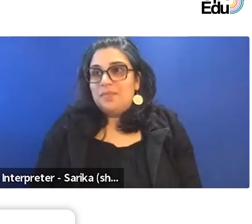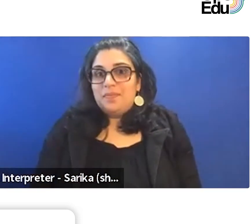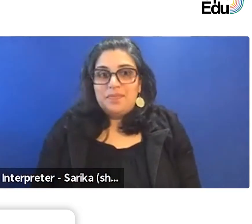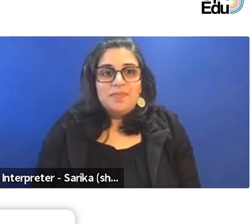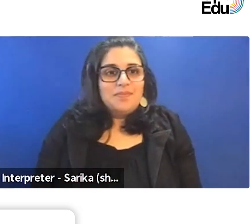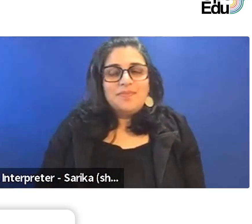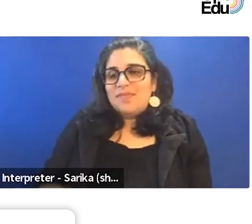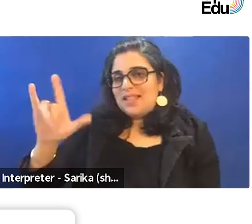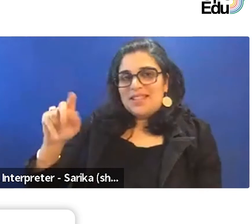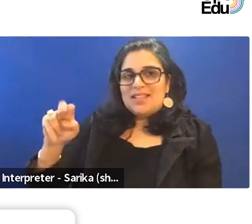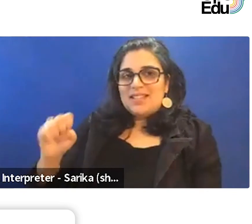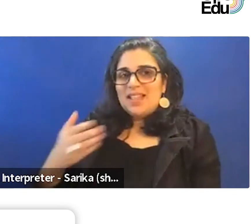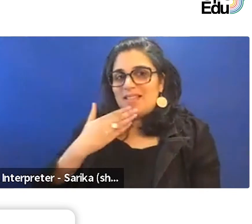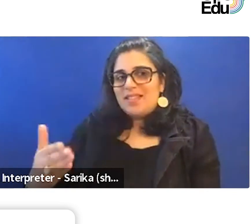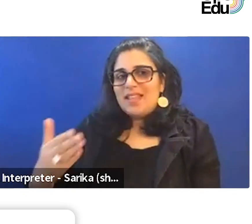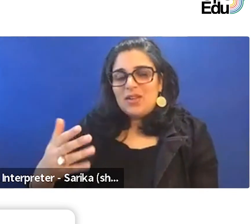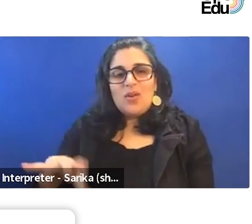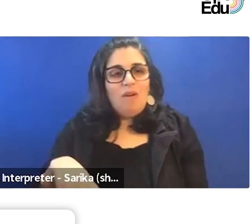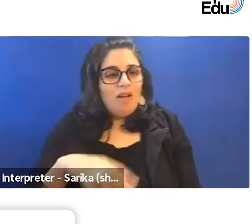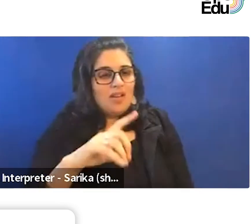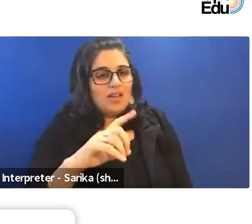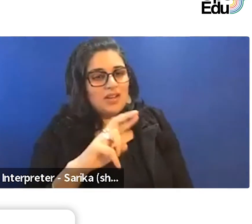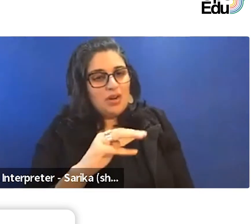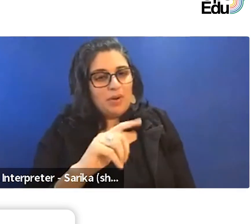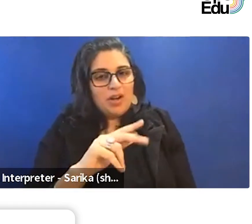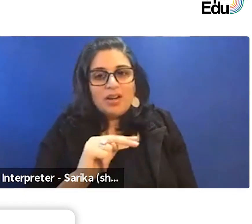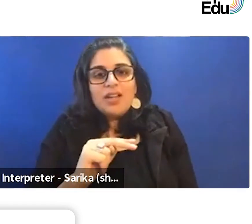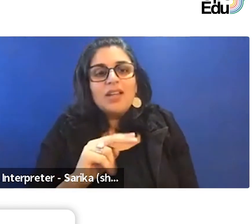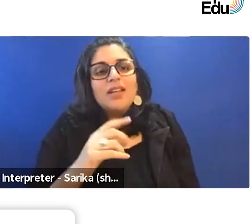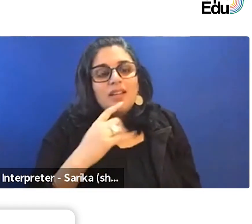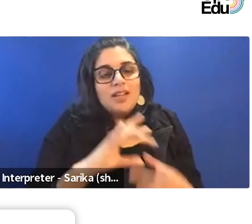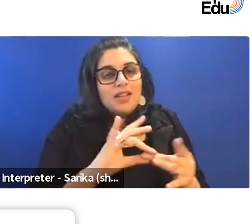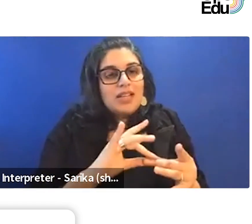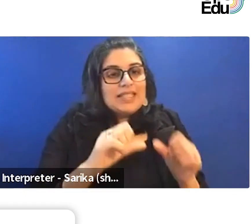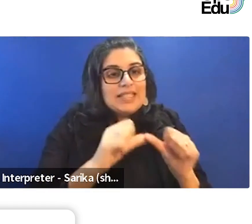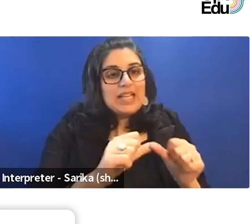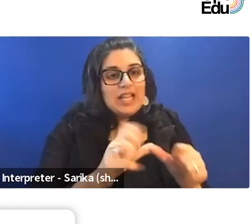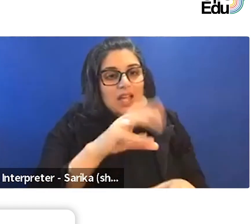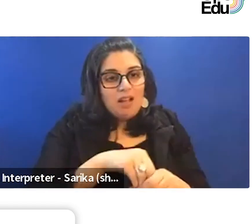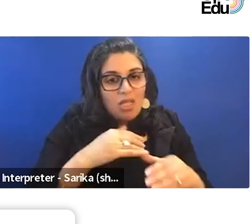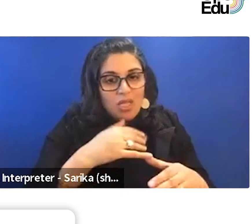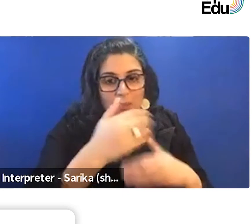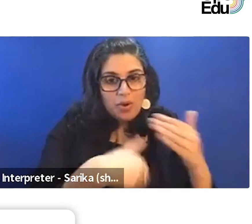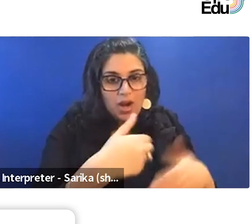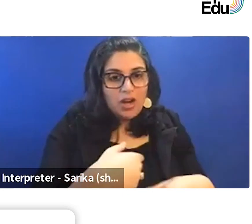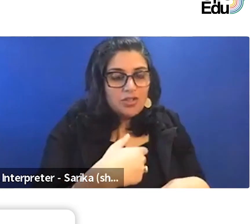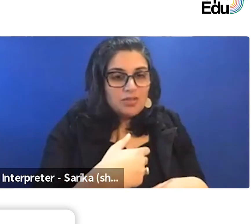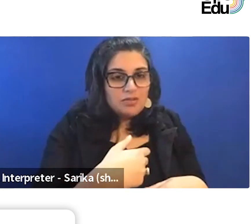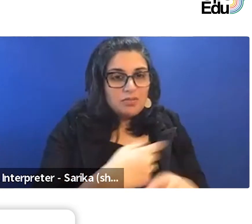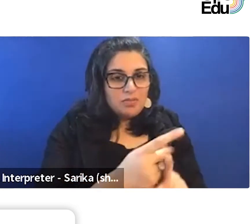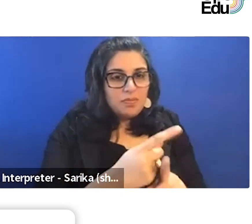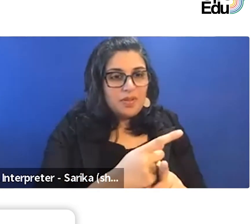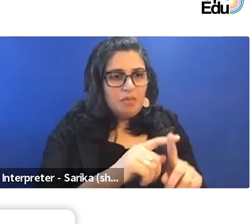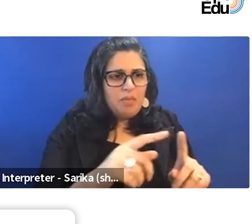Thank you for that. And Dr. Martins claims sustainability is the production process, yet makes its way through as a high risk